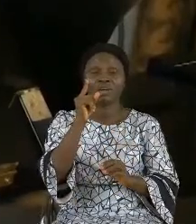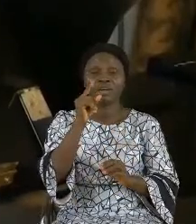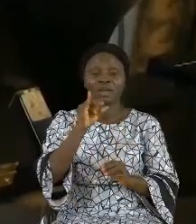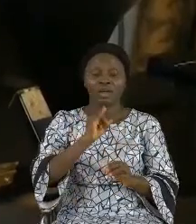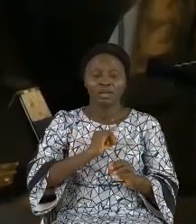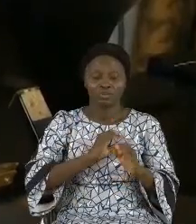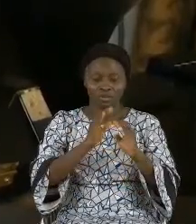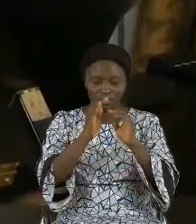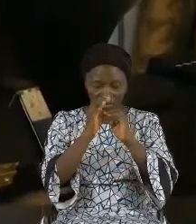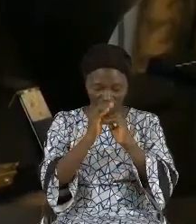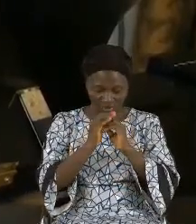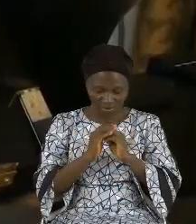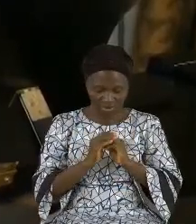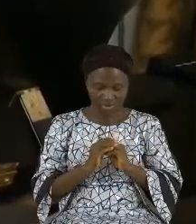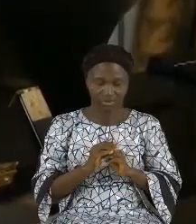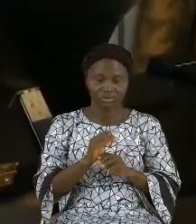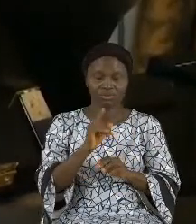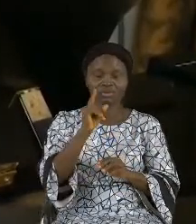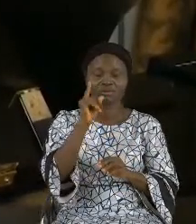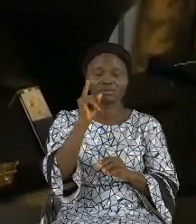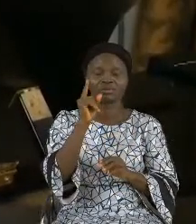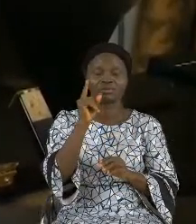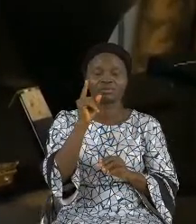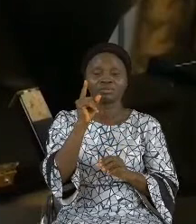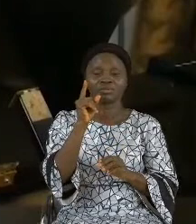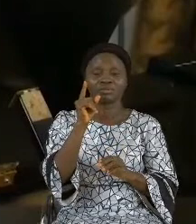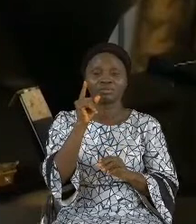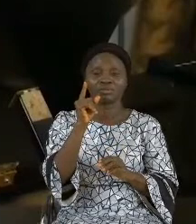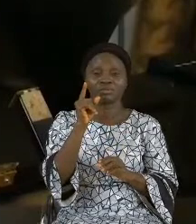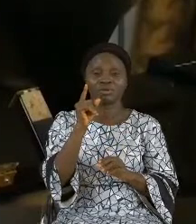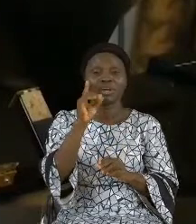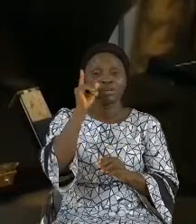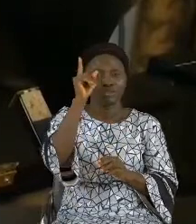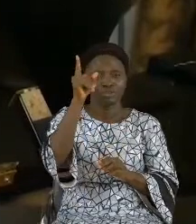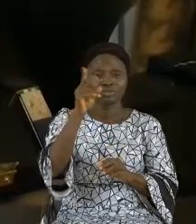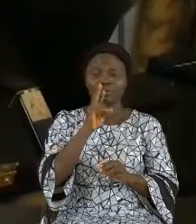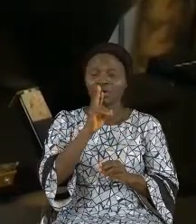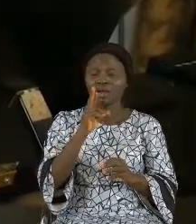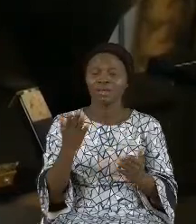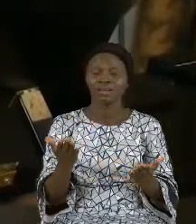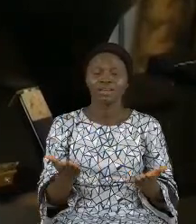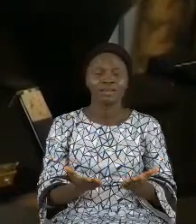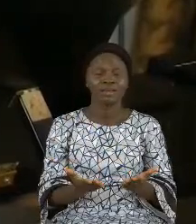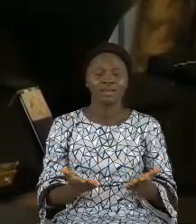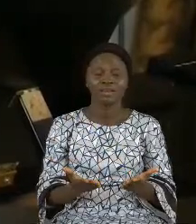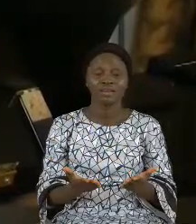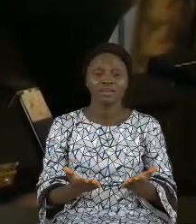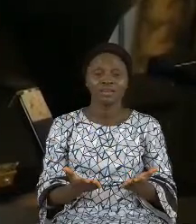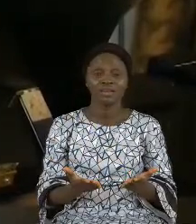I worship you. You are here,